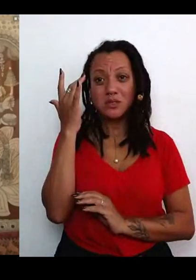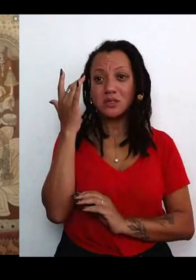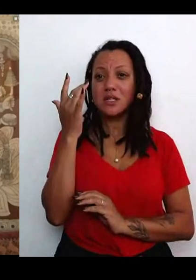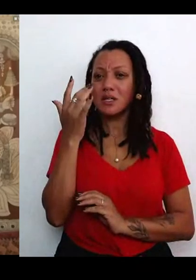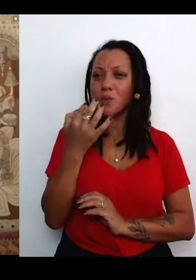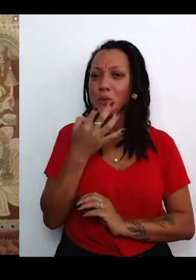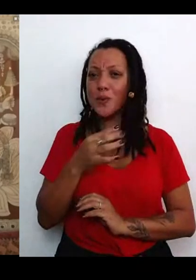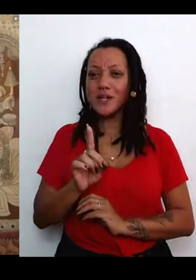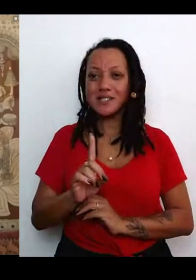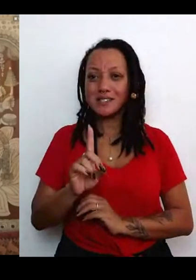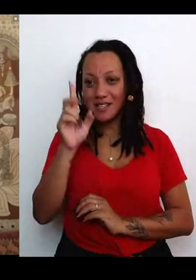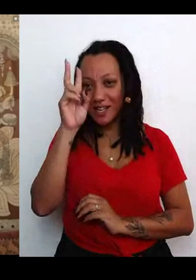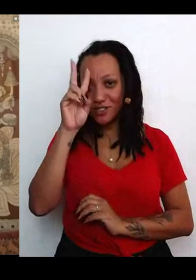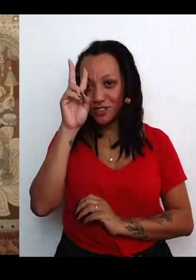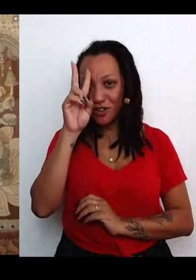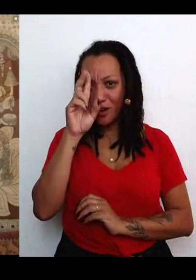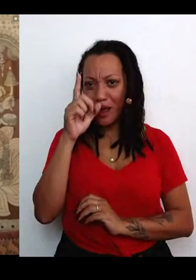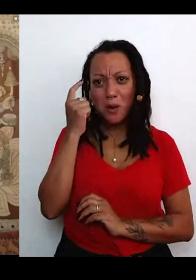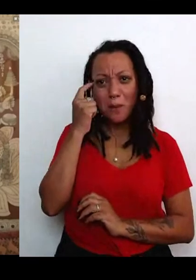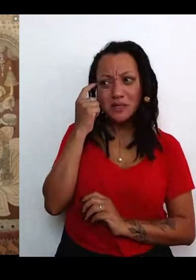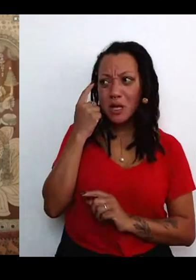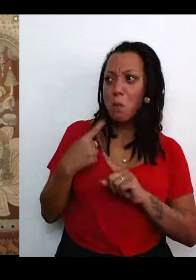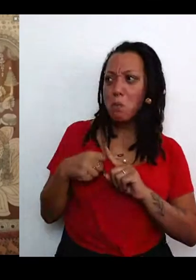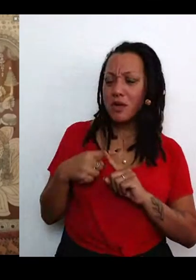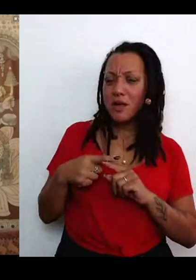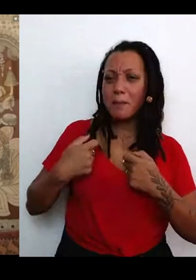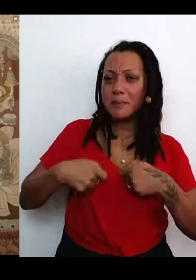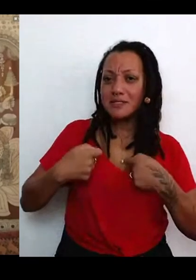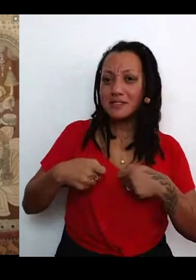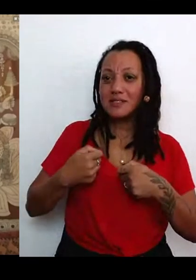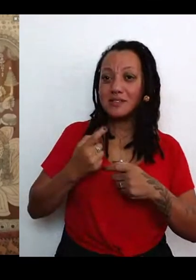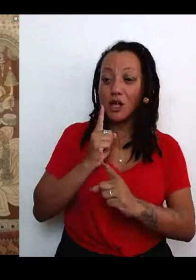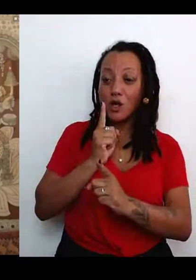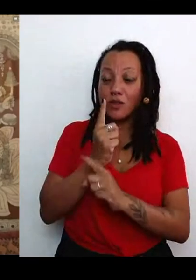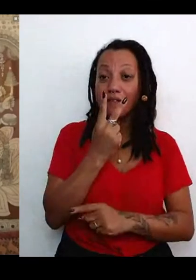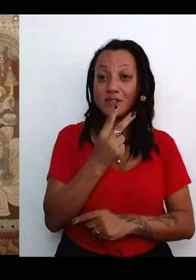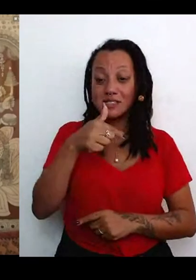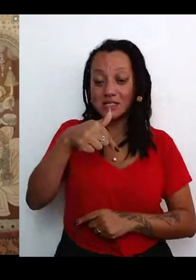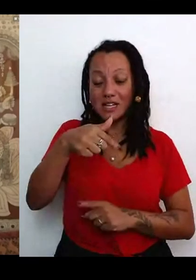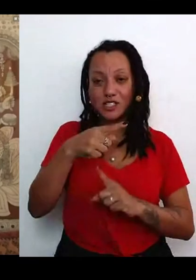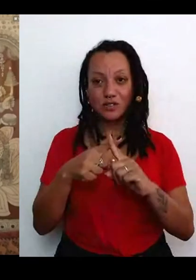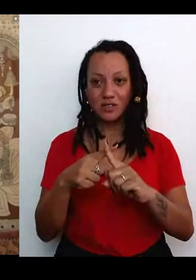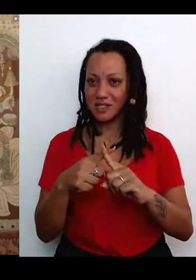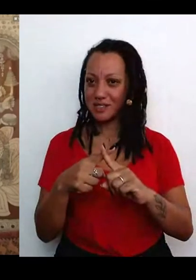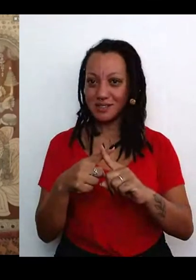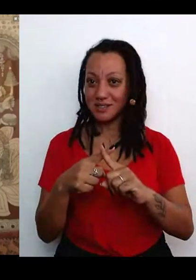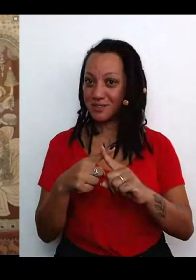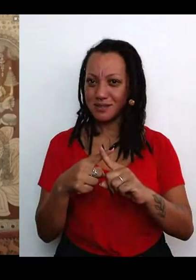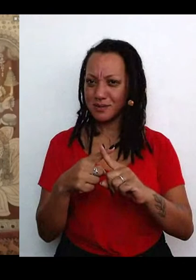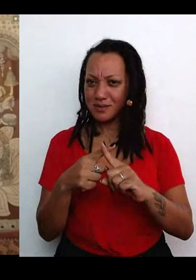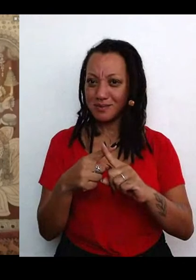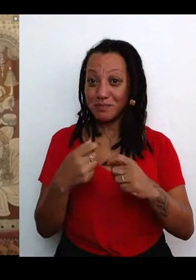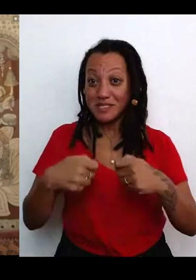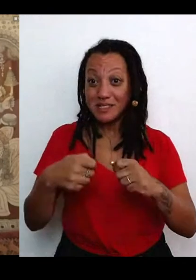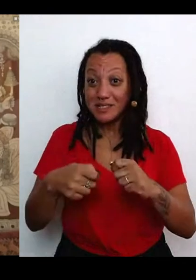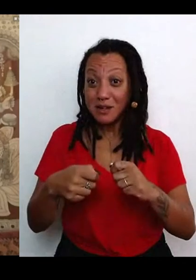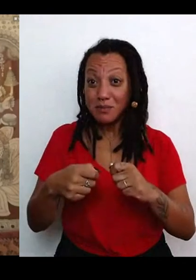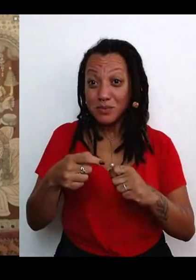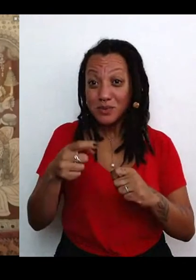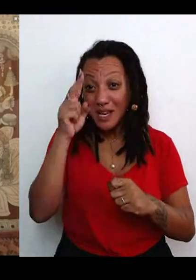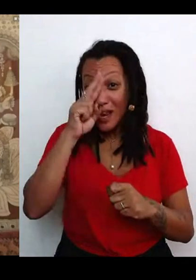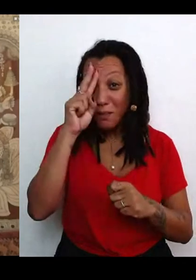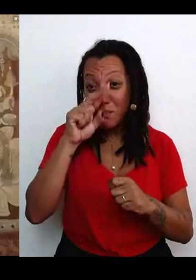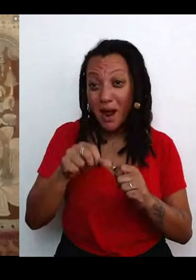times well you must remember the first time and what principles were laid out first that the